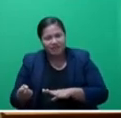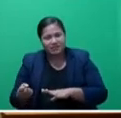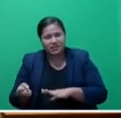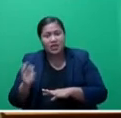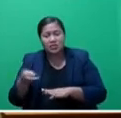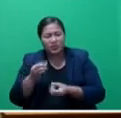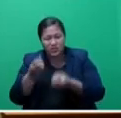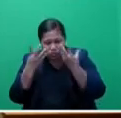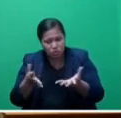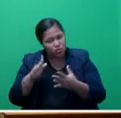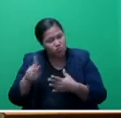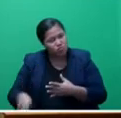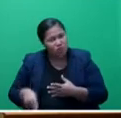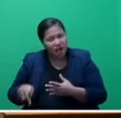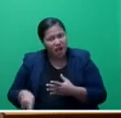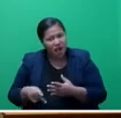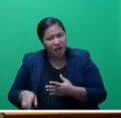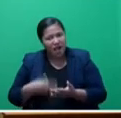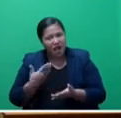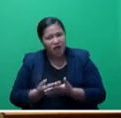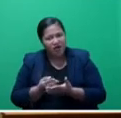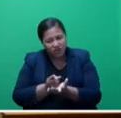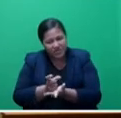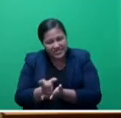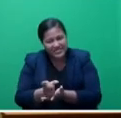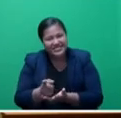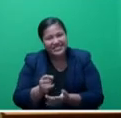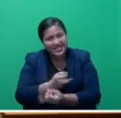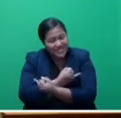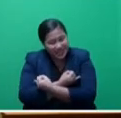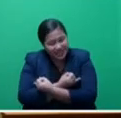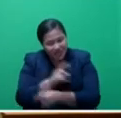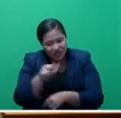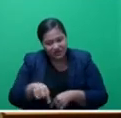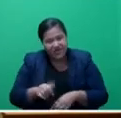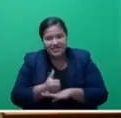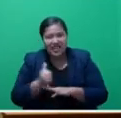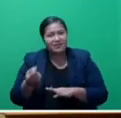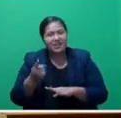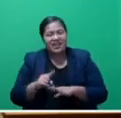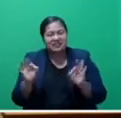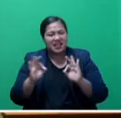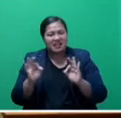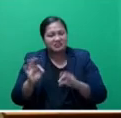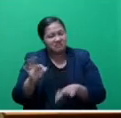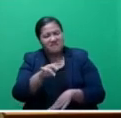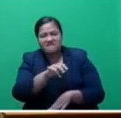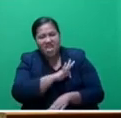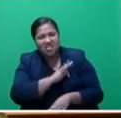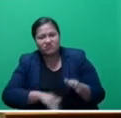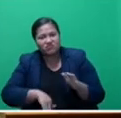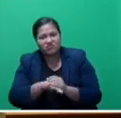very poorly on the accord of consistency and integrity of this government and its leadership. they have not been faithful to themselves, to this